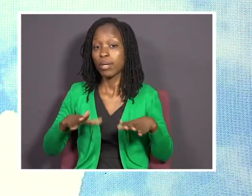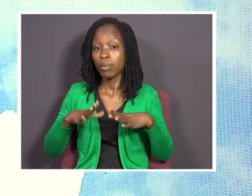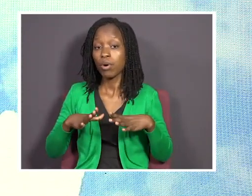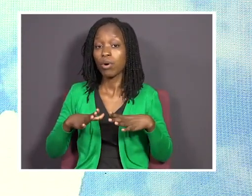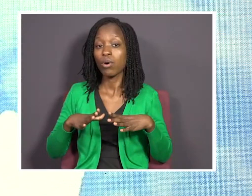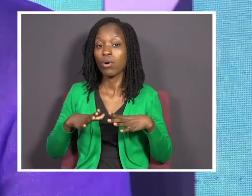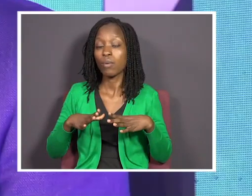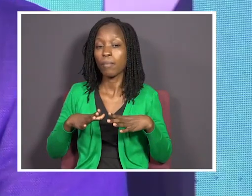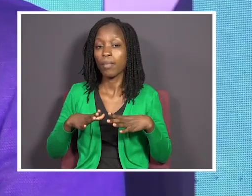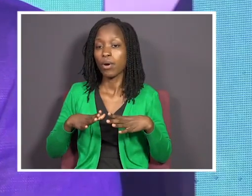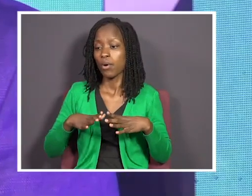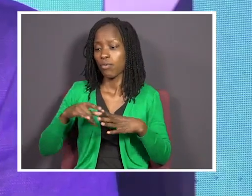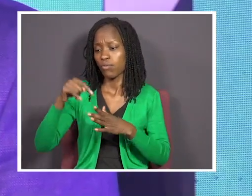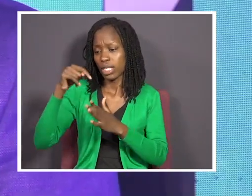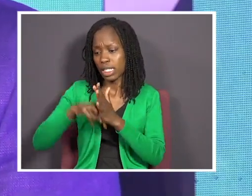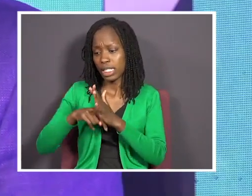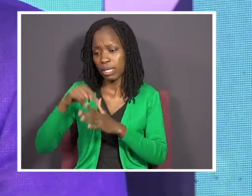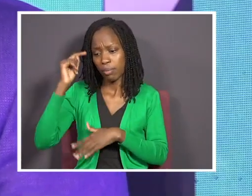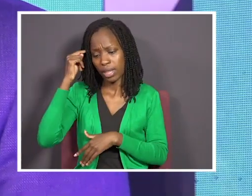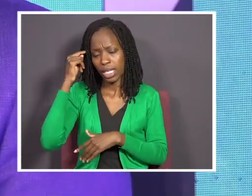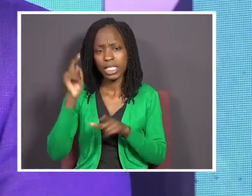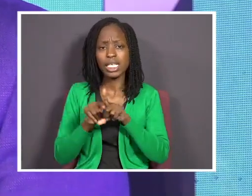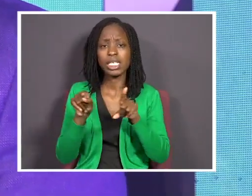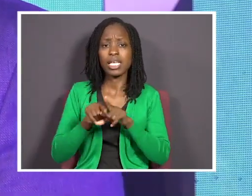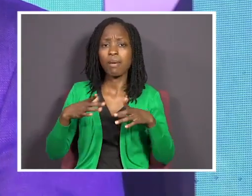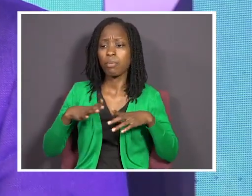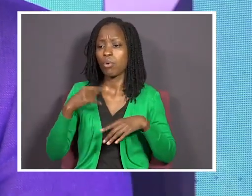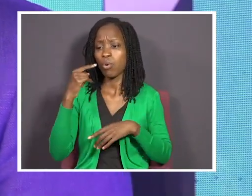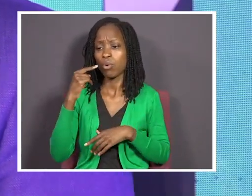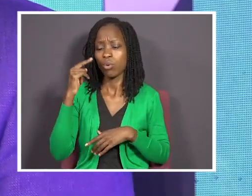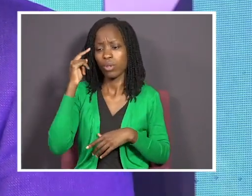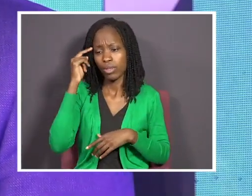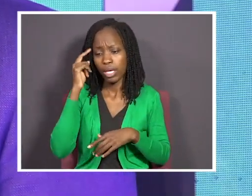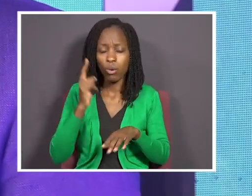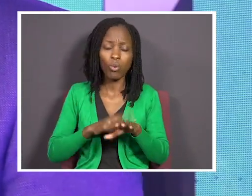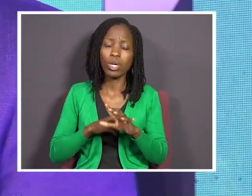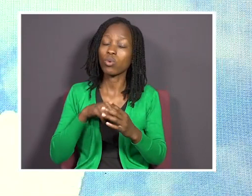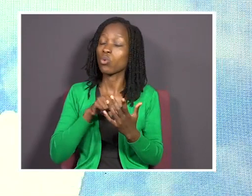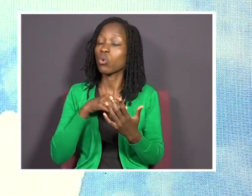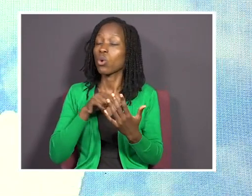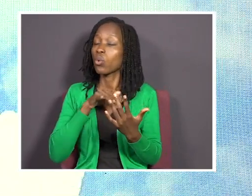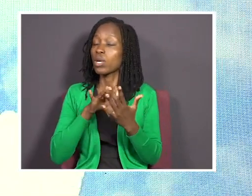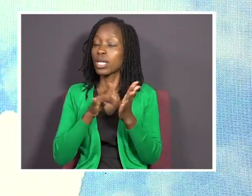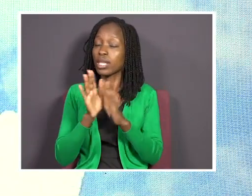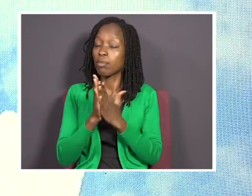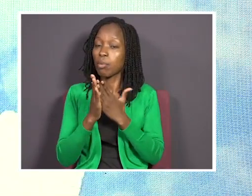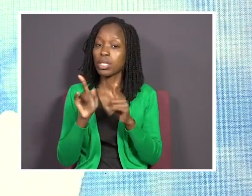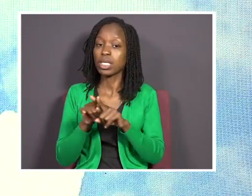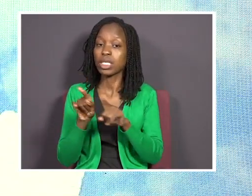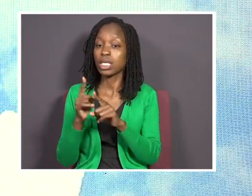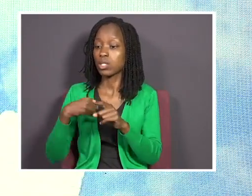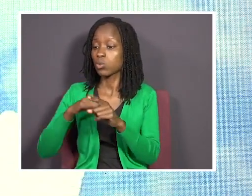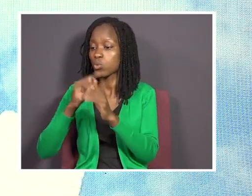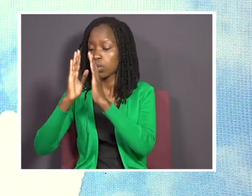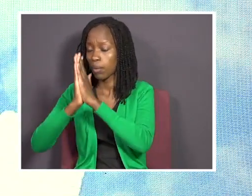deep reflection, men and women that contemplate as we read the scriptures, as we interact with the